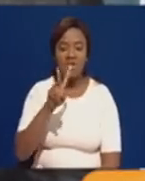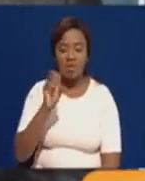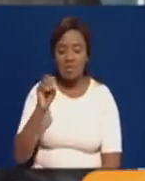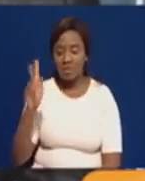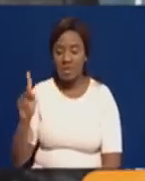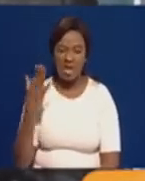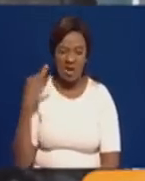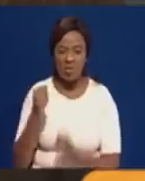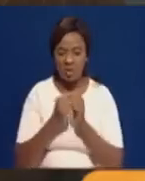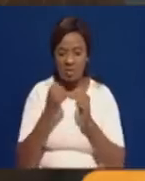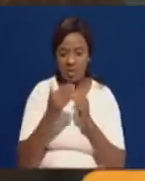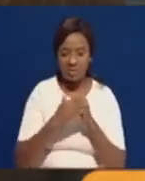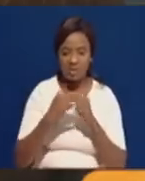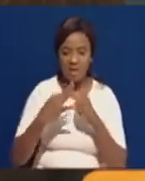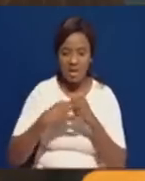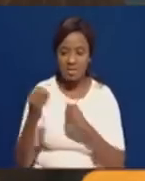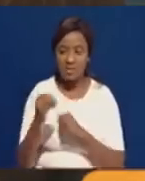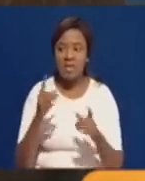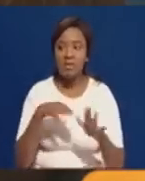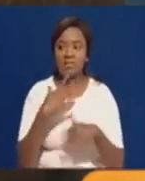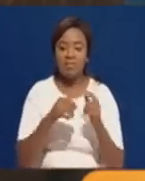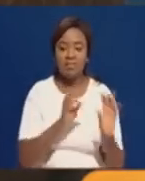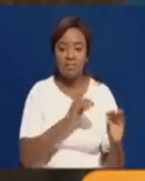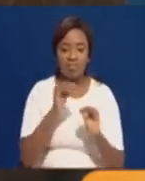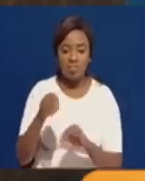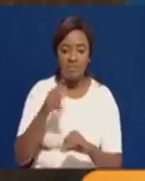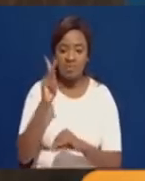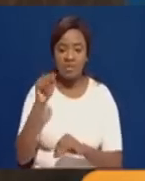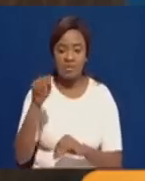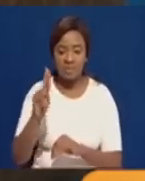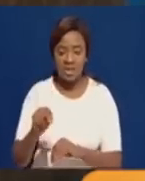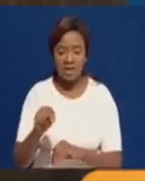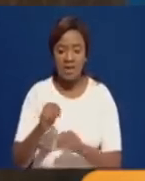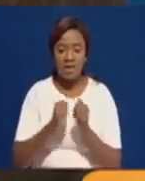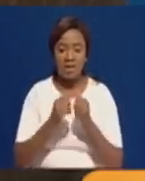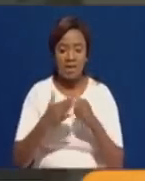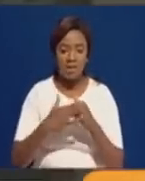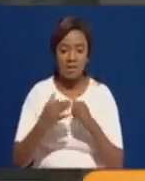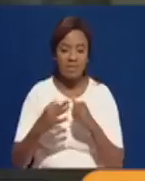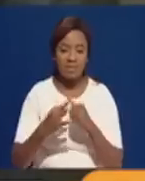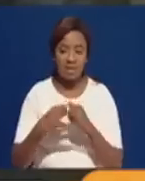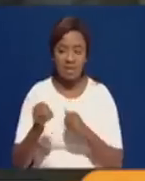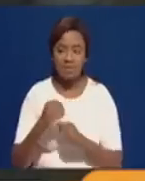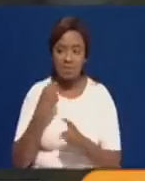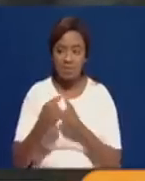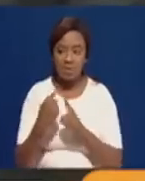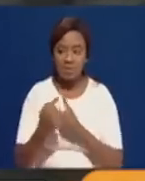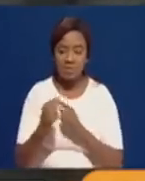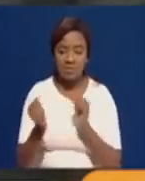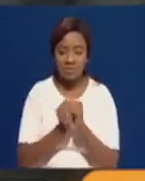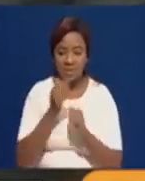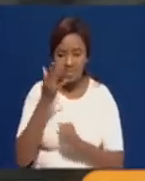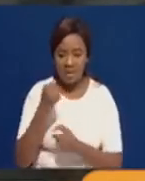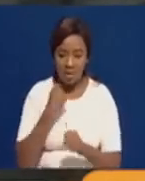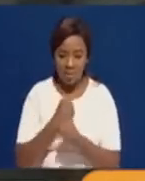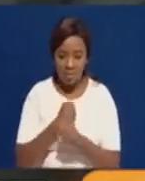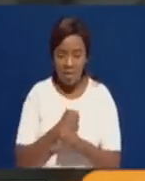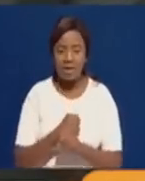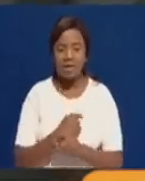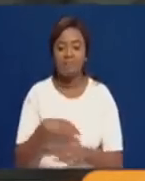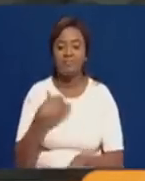In 1990, Kasavuli joined KTN as an anchor, where she served for over a decade. Thank you for joining us on Citizen Live at 9. I